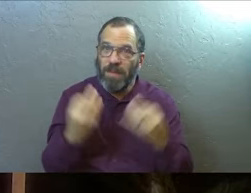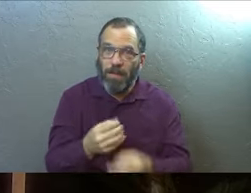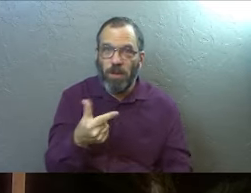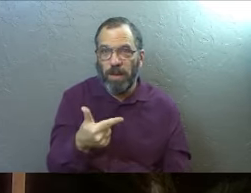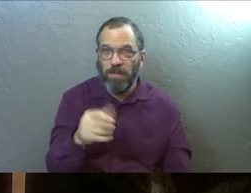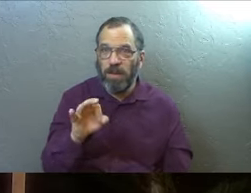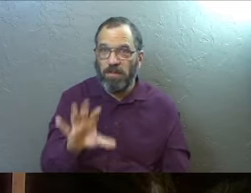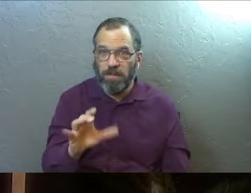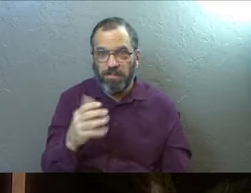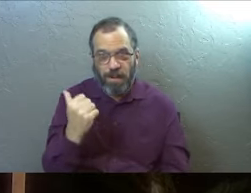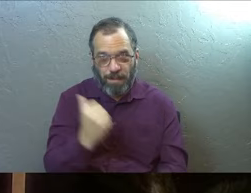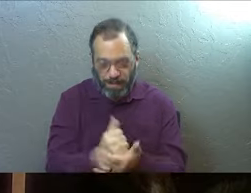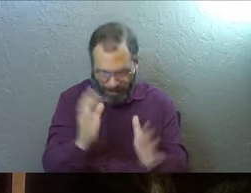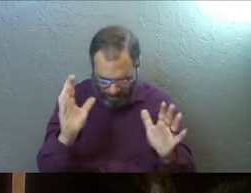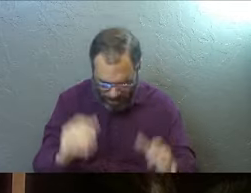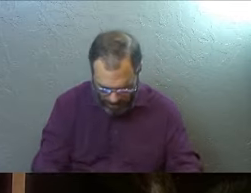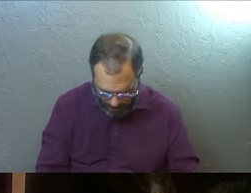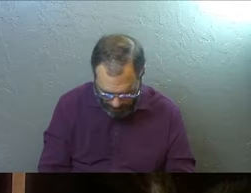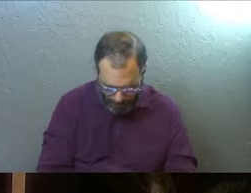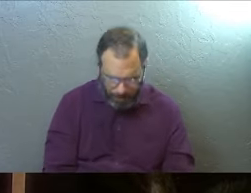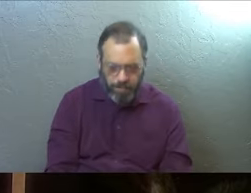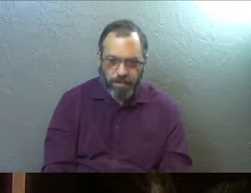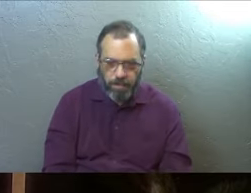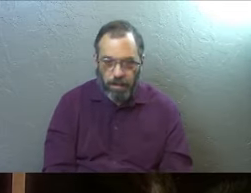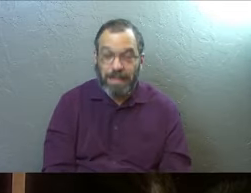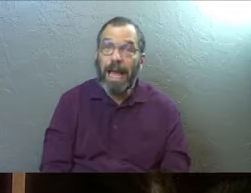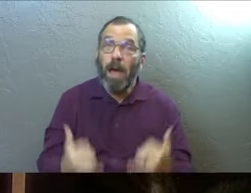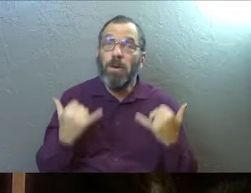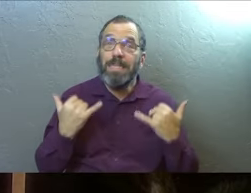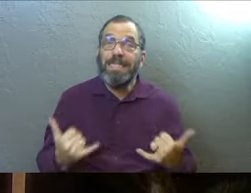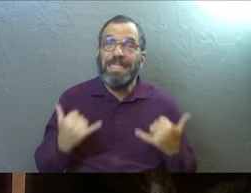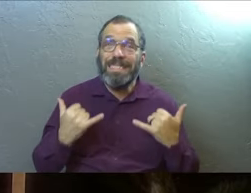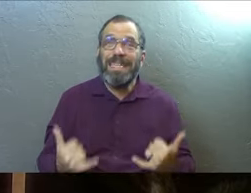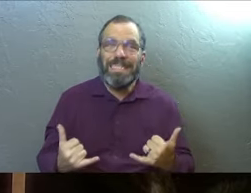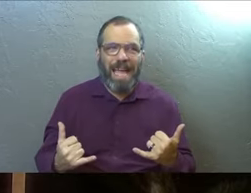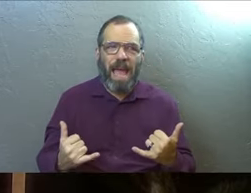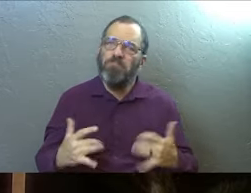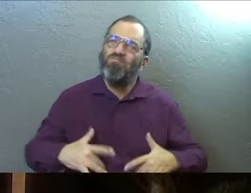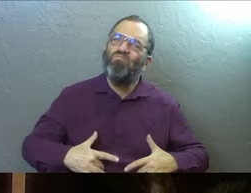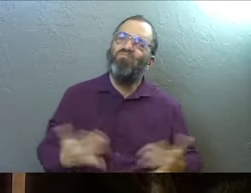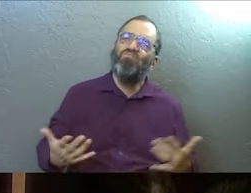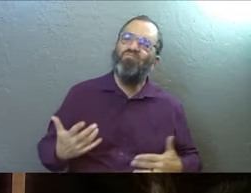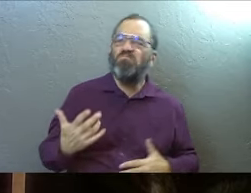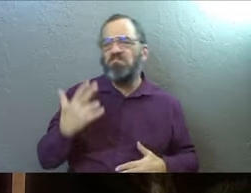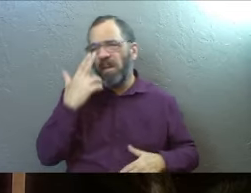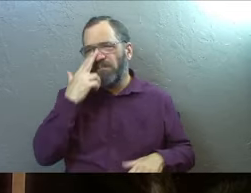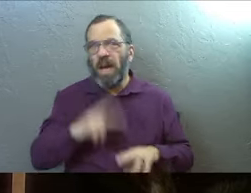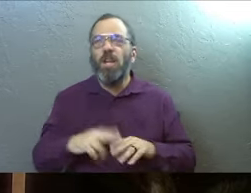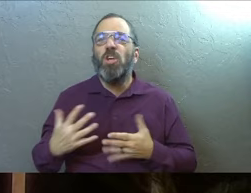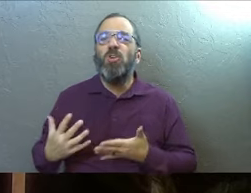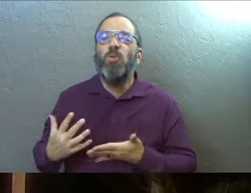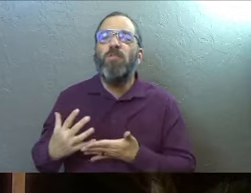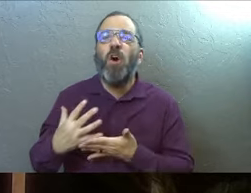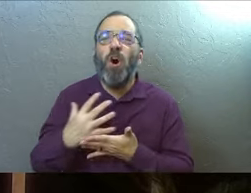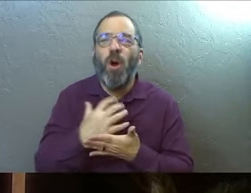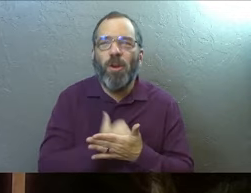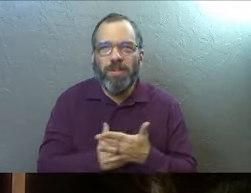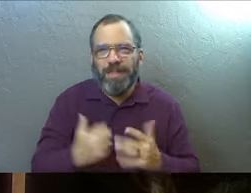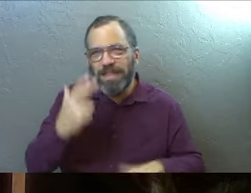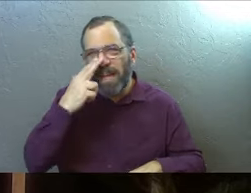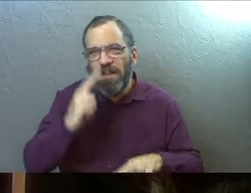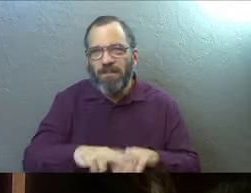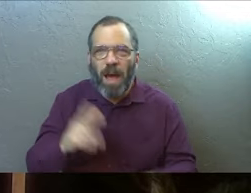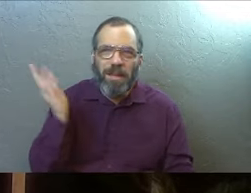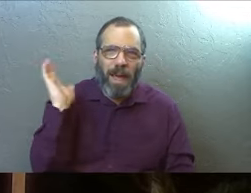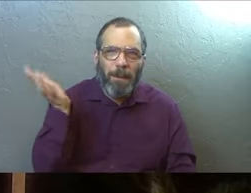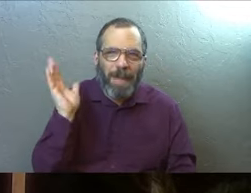Amen. Amen. Amen. So today is going to be a lighthearted message because you've earned it. All